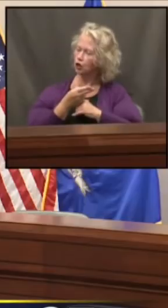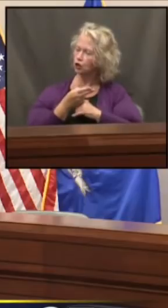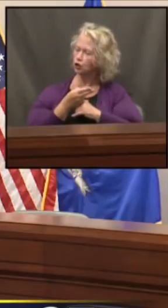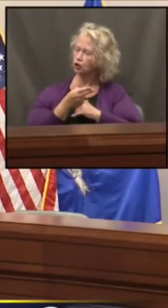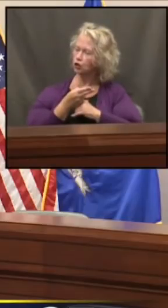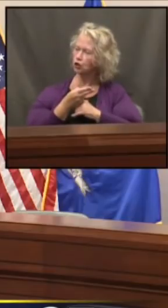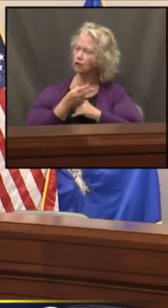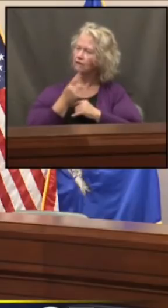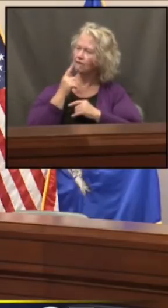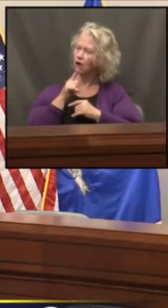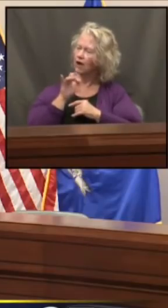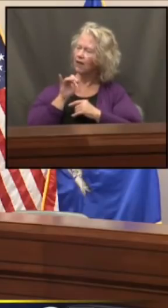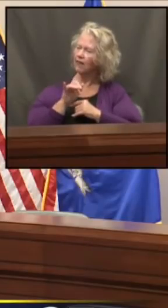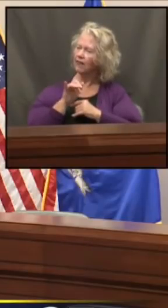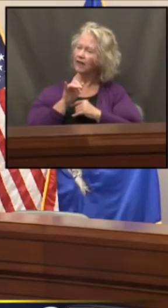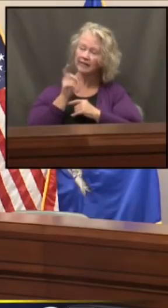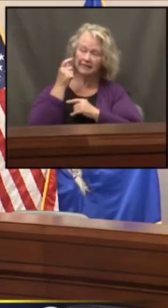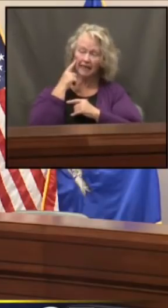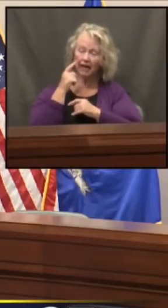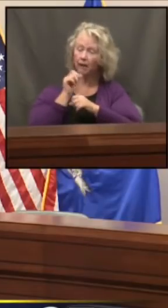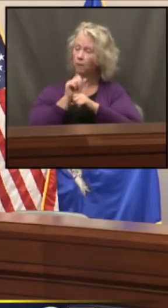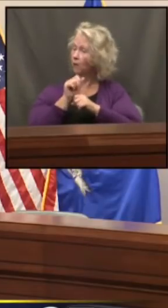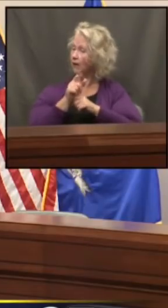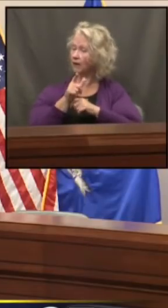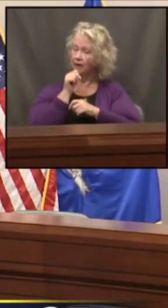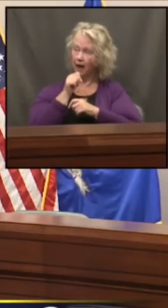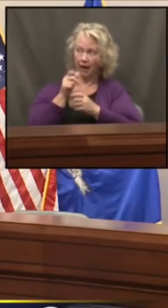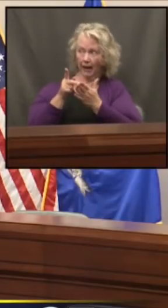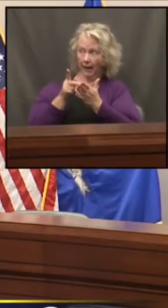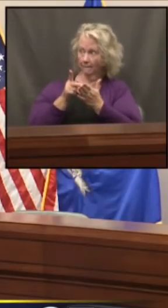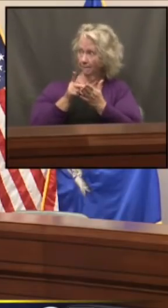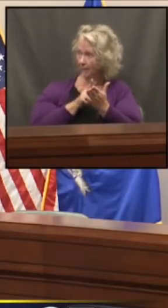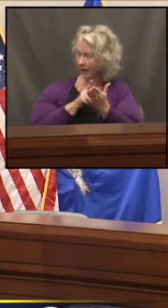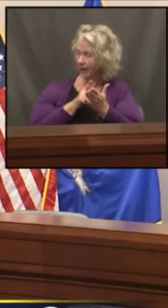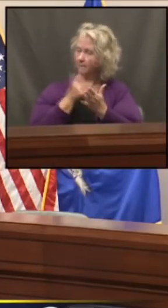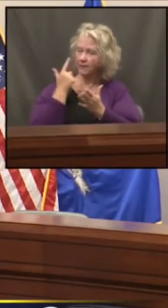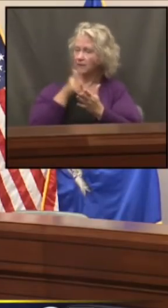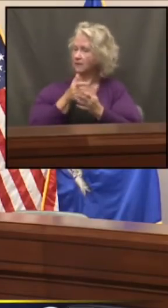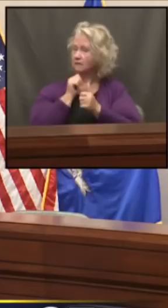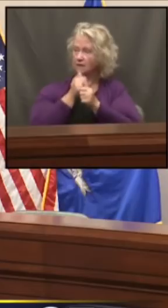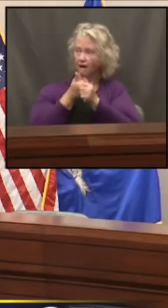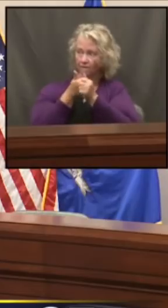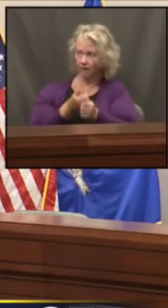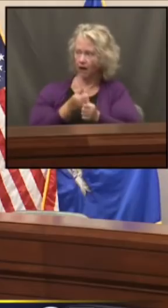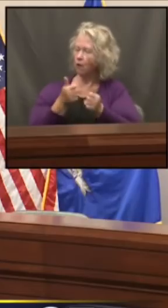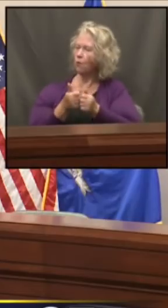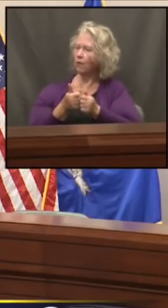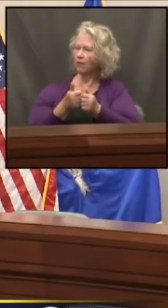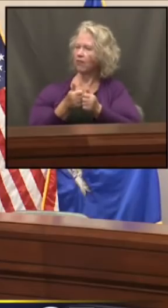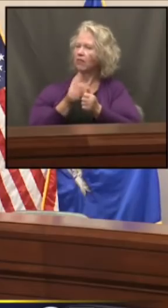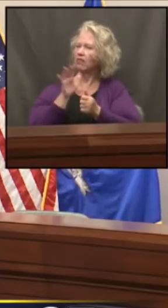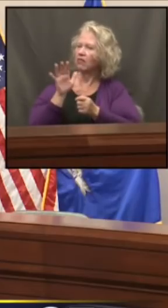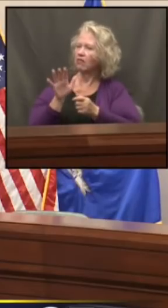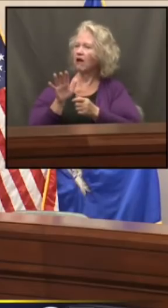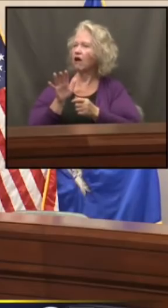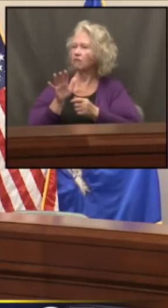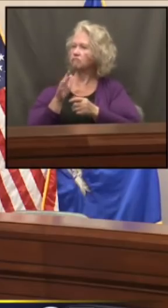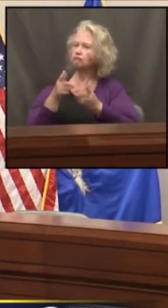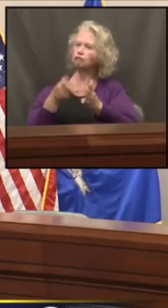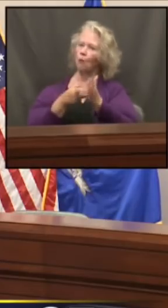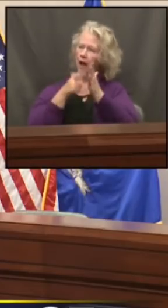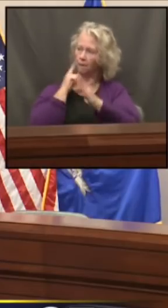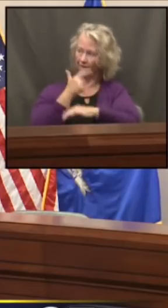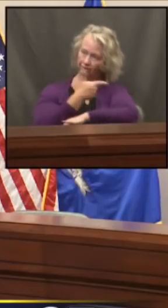state employee or somebody else isn't getting paid as a result of non-compliance with a workplace vaccine or testing